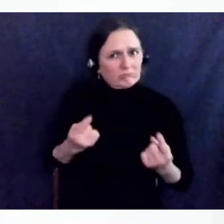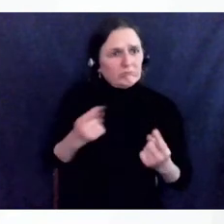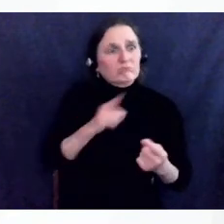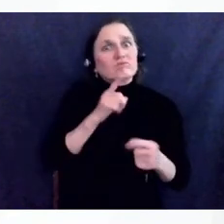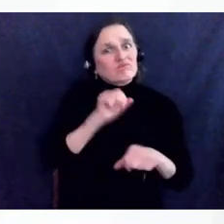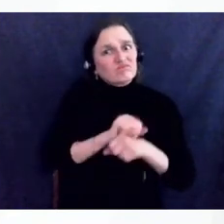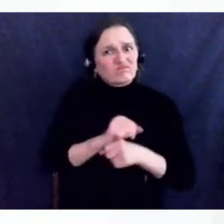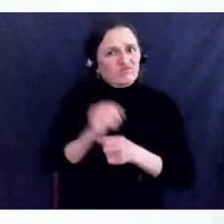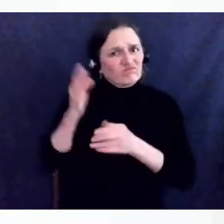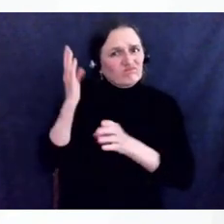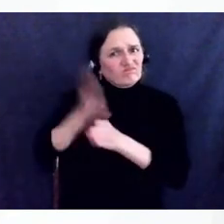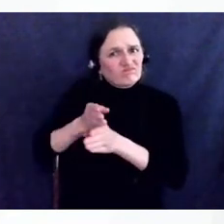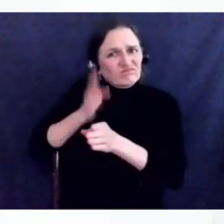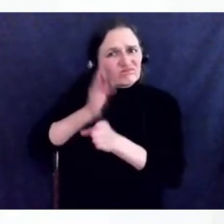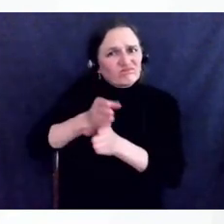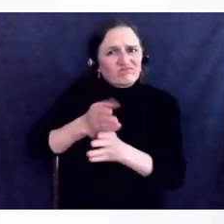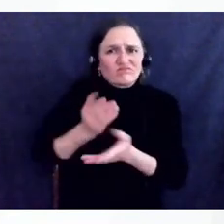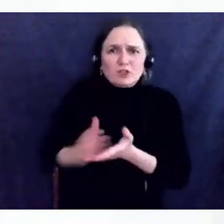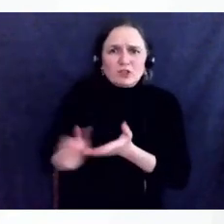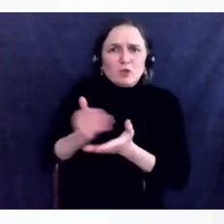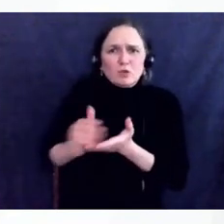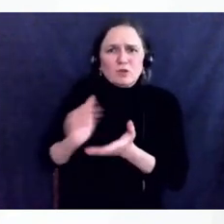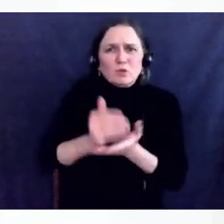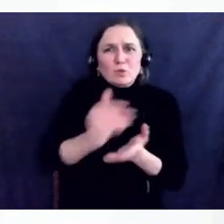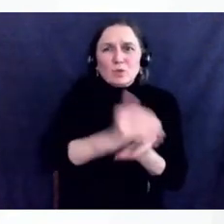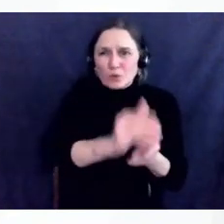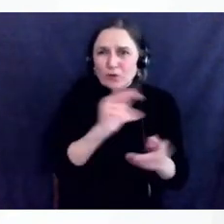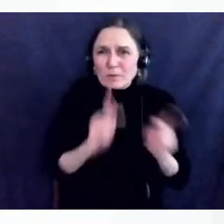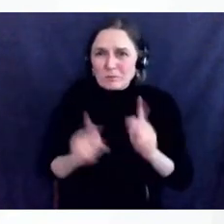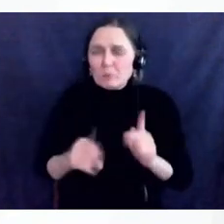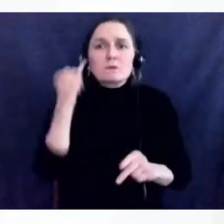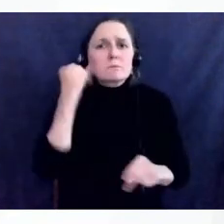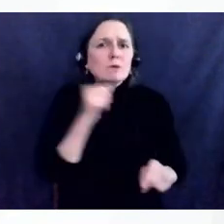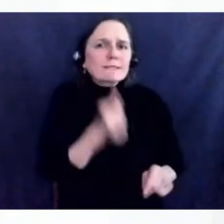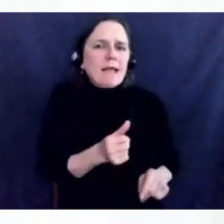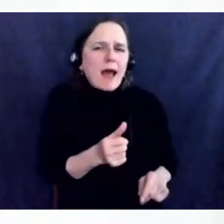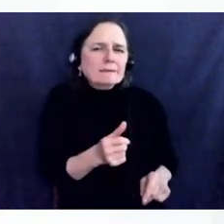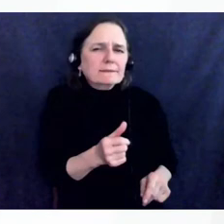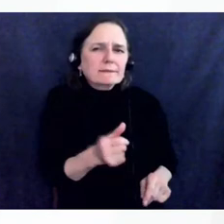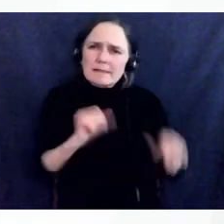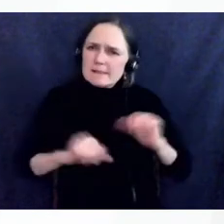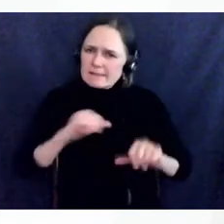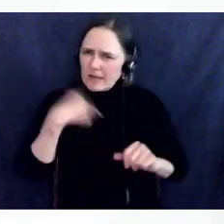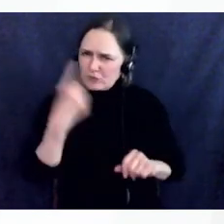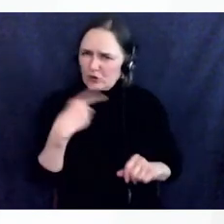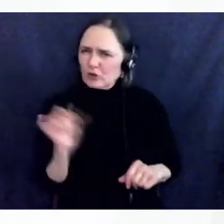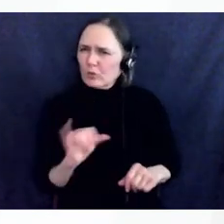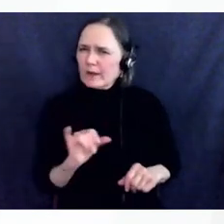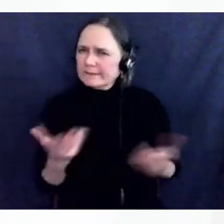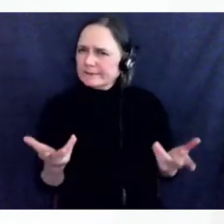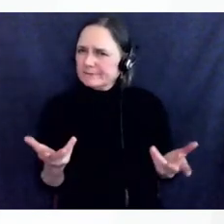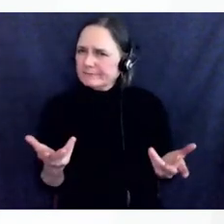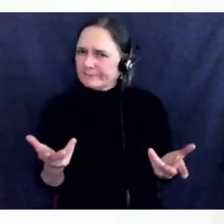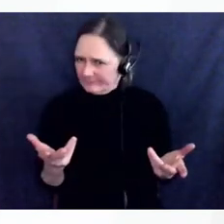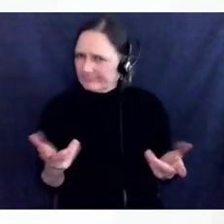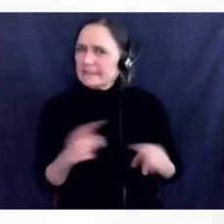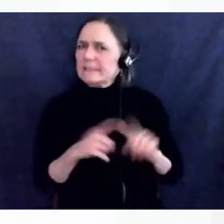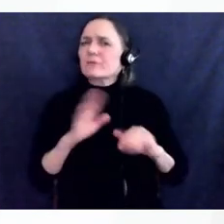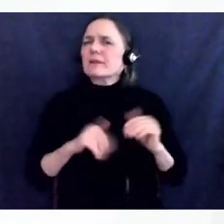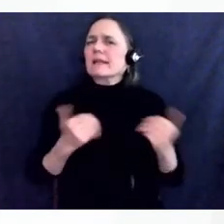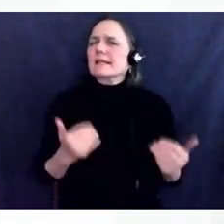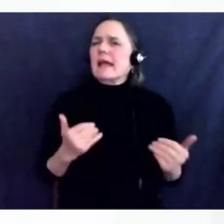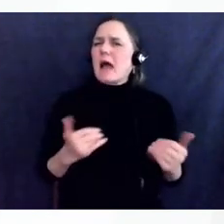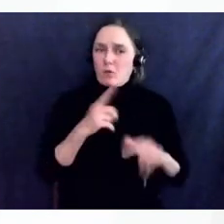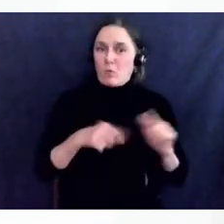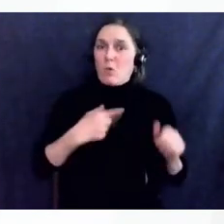what's important to our communities. What indigenous scholars study would be different from what is currently being studied and